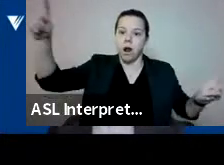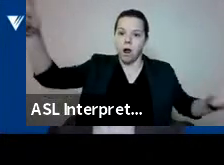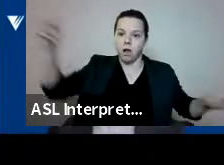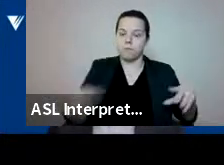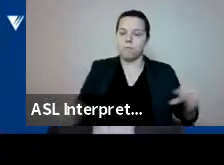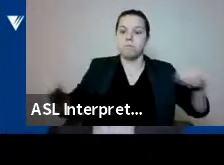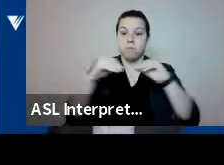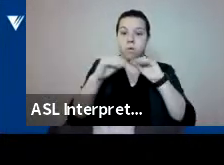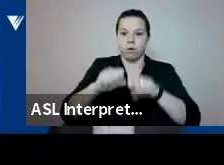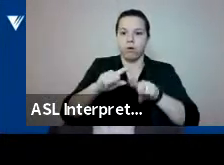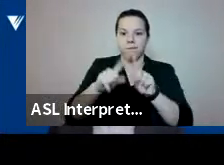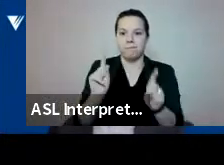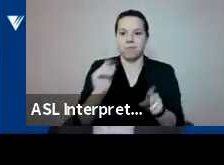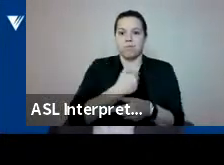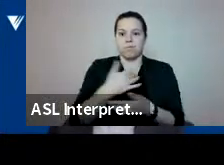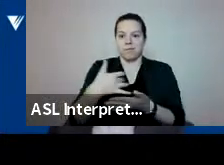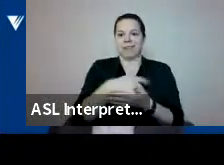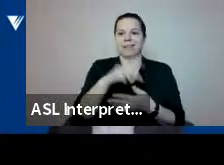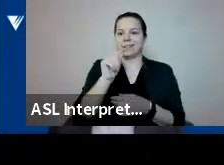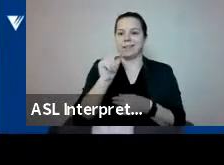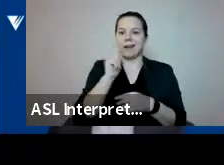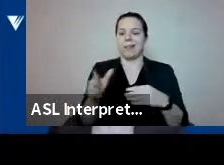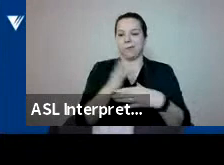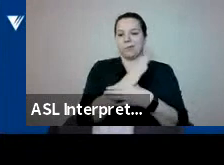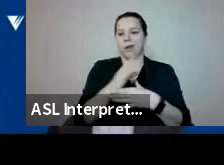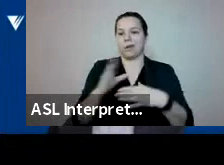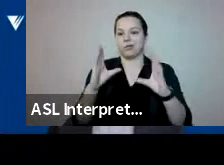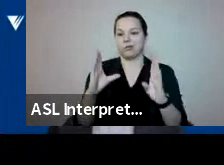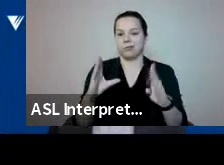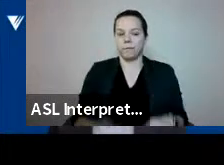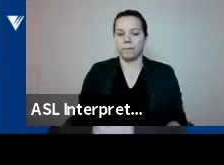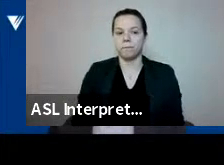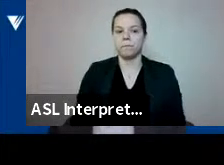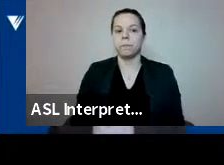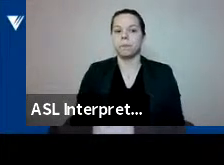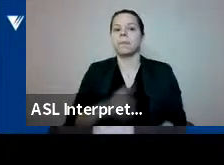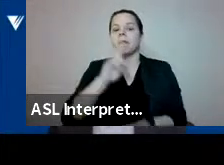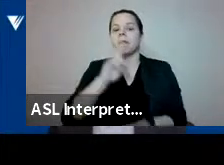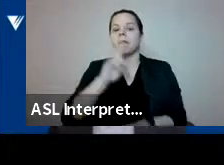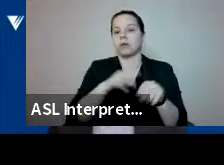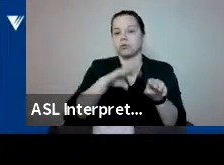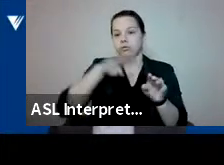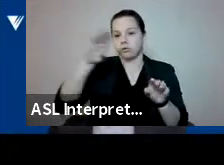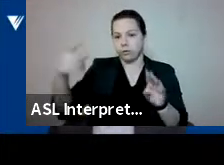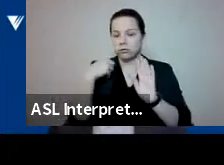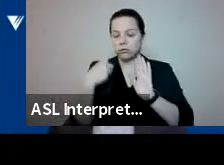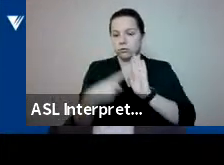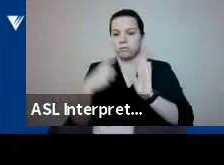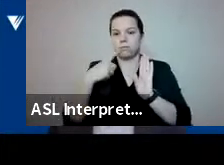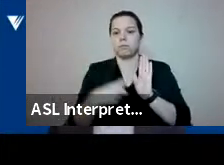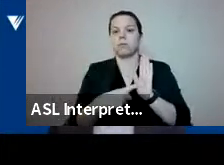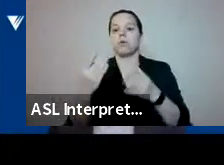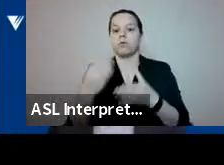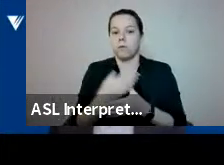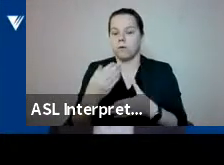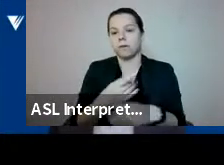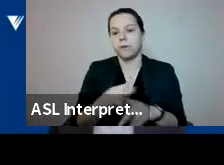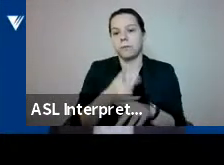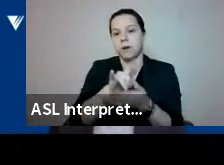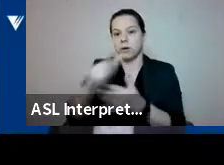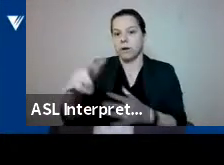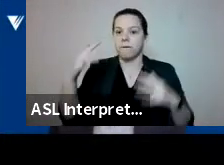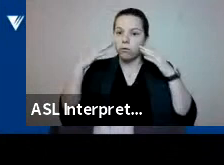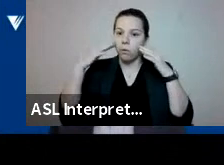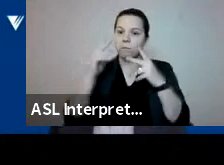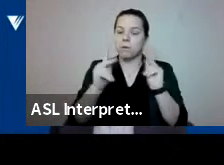only collected data within this range. The national curve shows that there is an observed increase in annoyance from aircraft noise for populations living